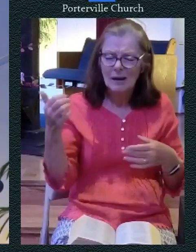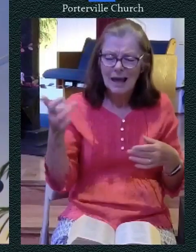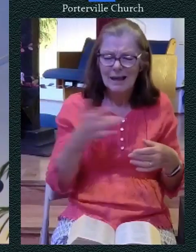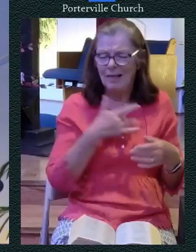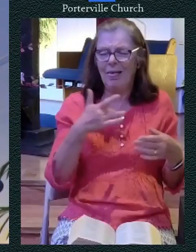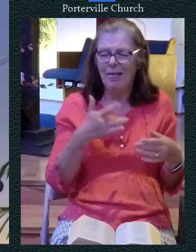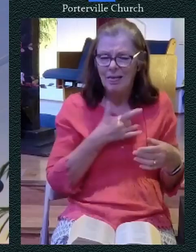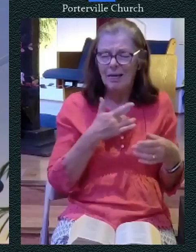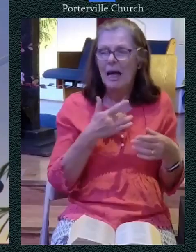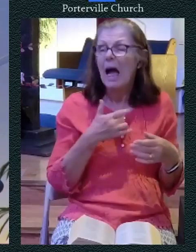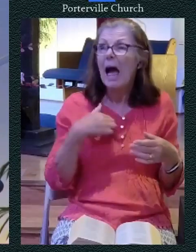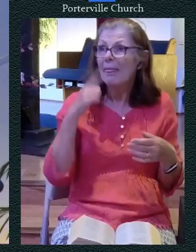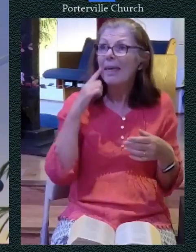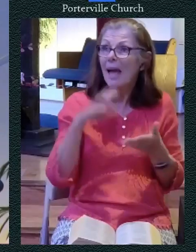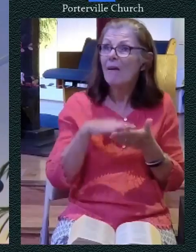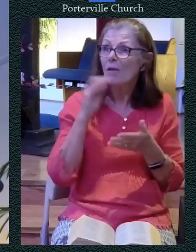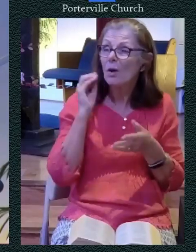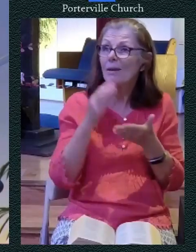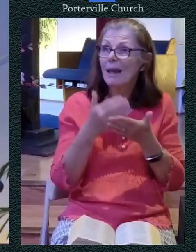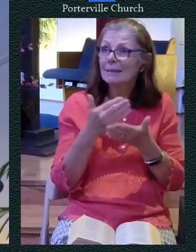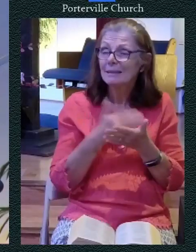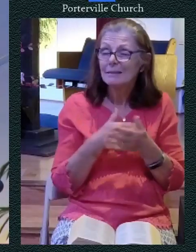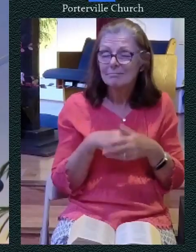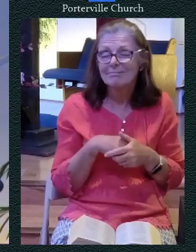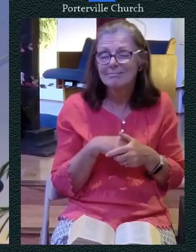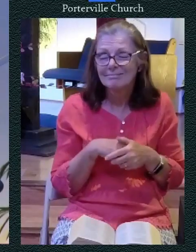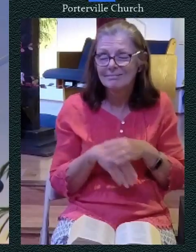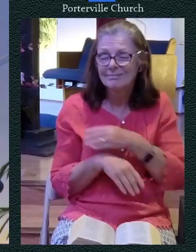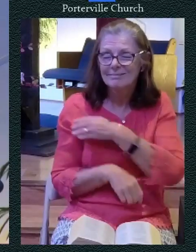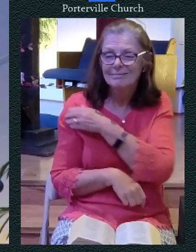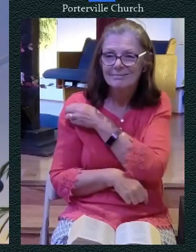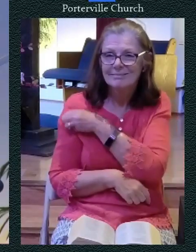learned my lesson, kind of what he's saying.